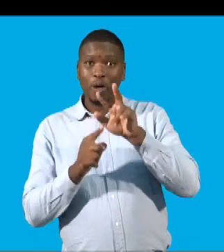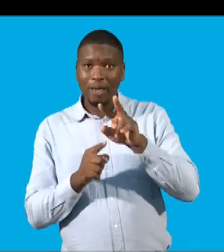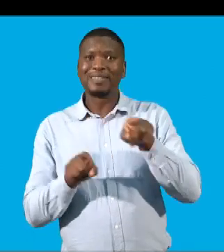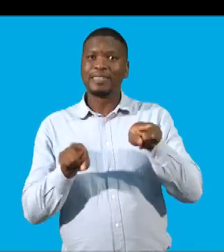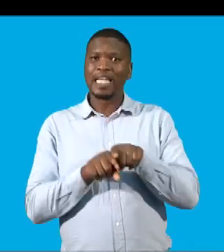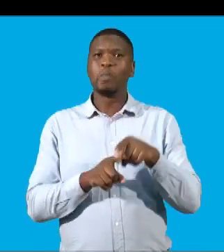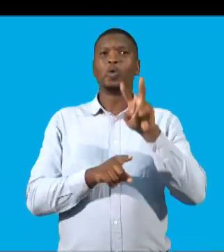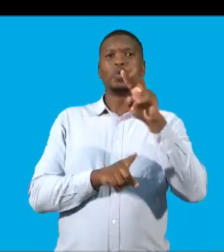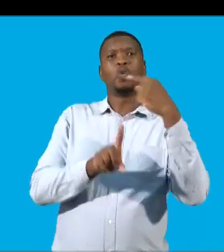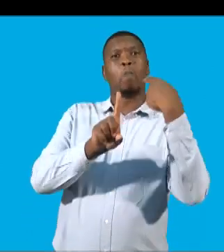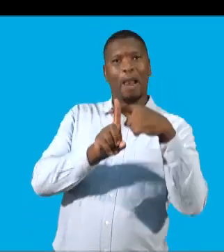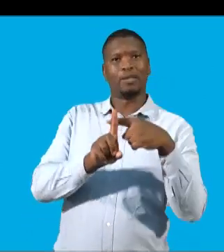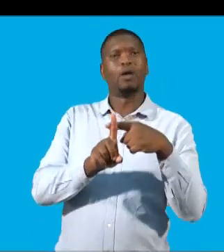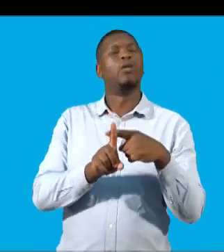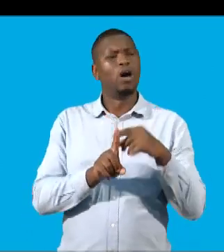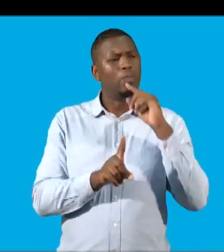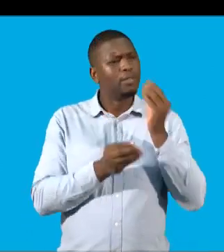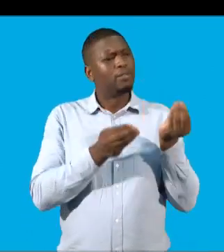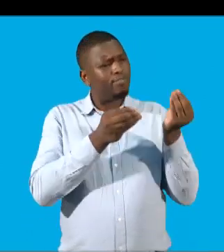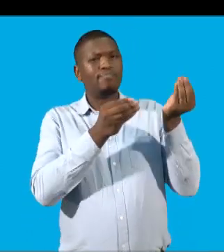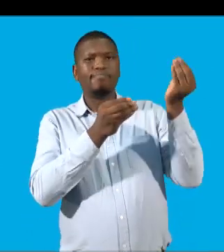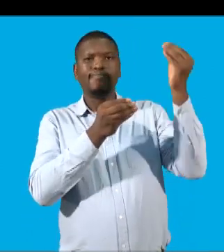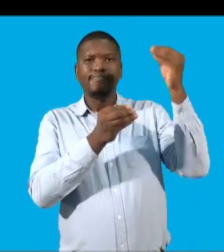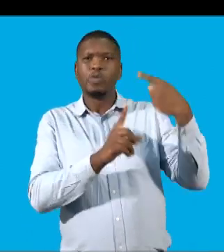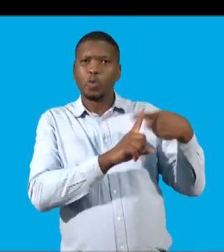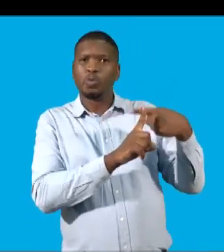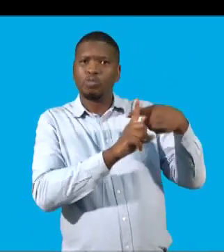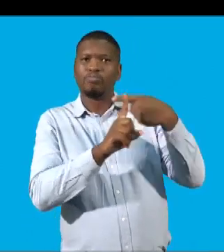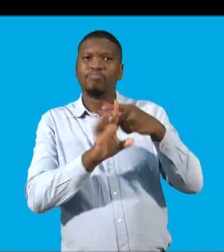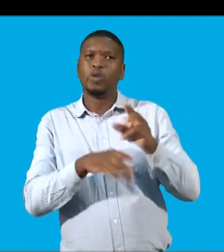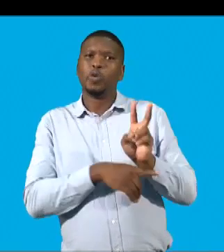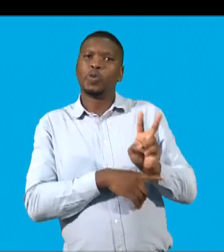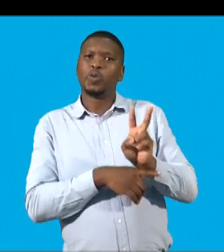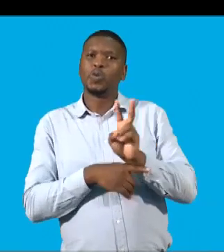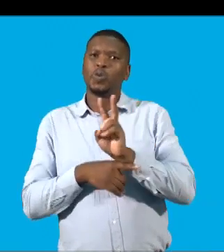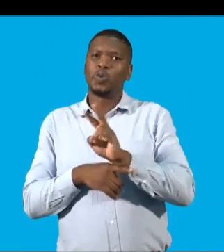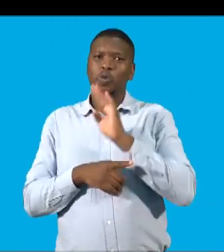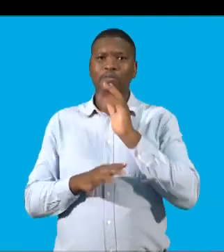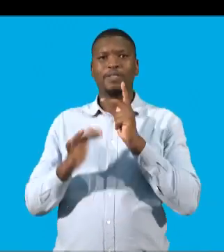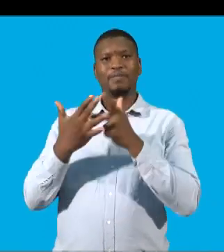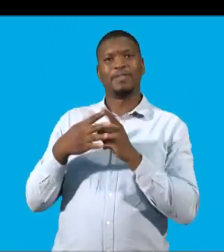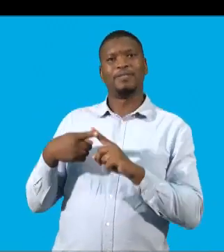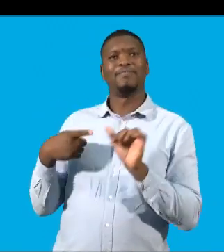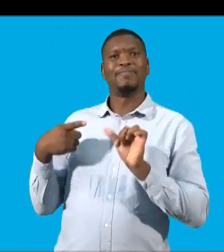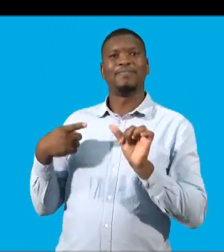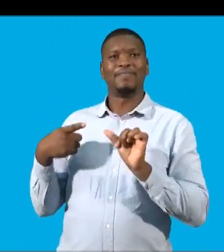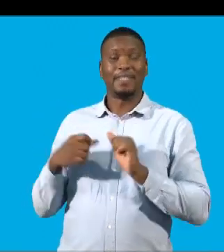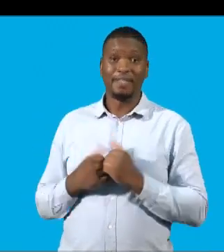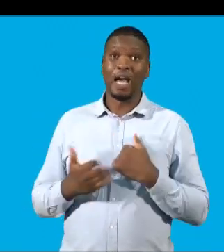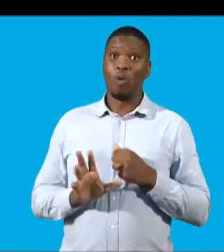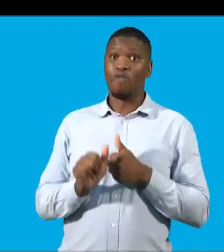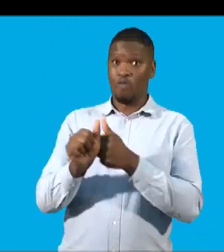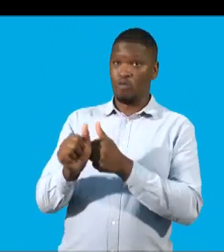arithmetic. That is, of course, n divided by 2, and that is 2a plus n minus 1, and